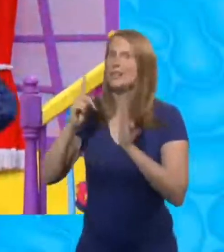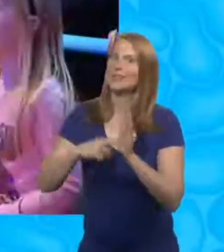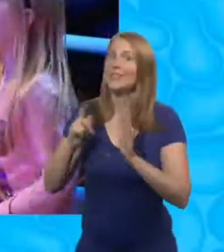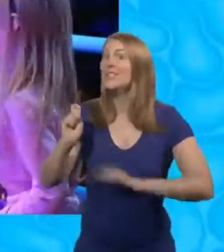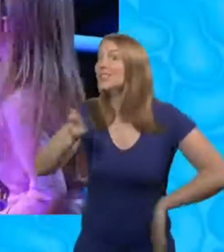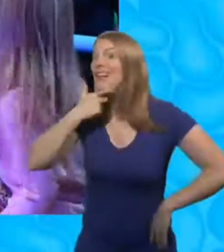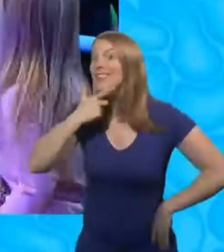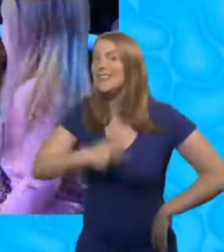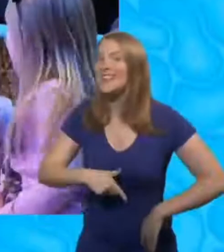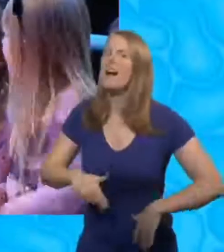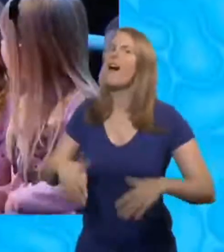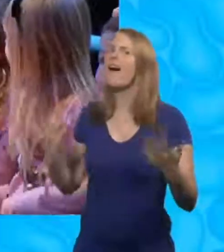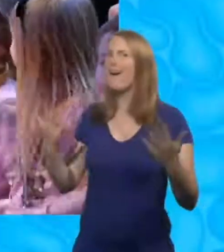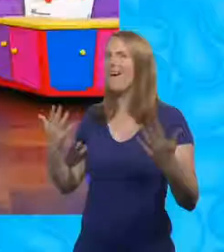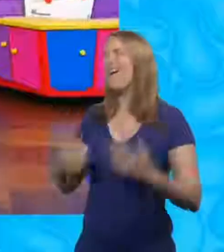ja.